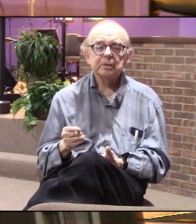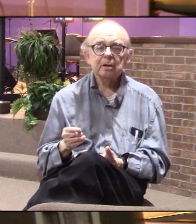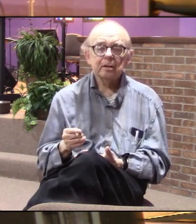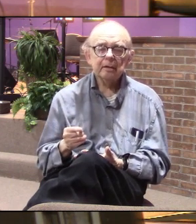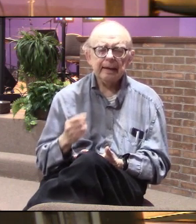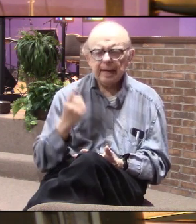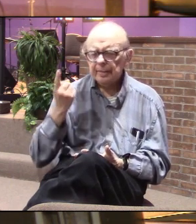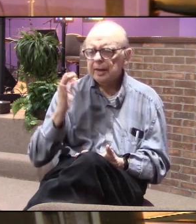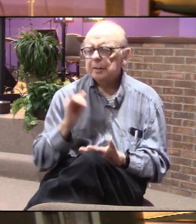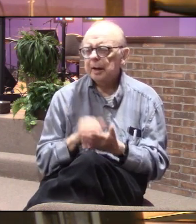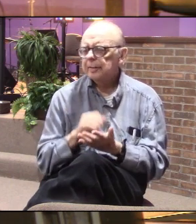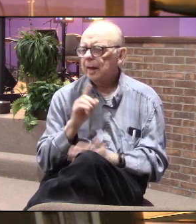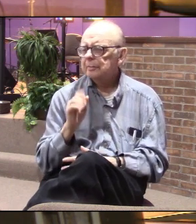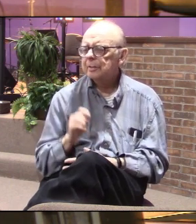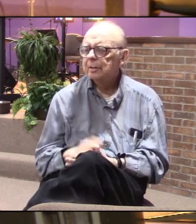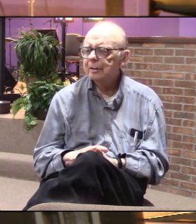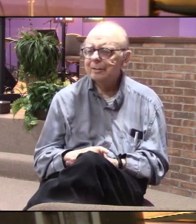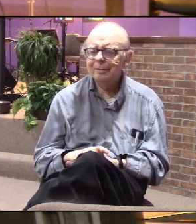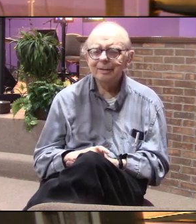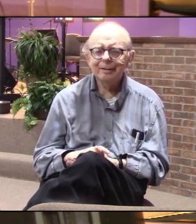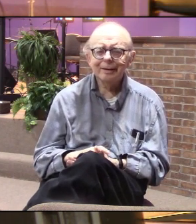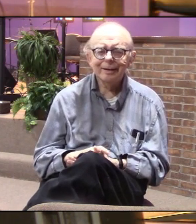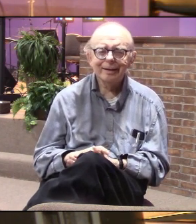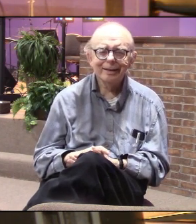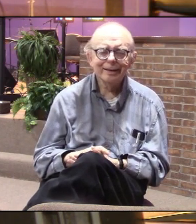Did you ever think about that?